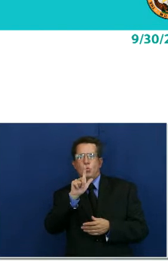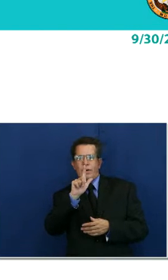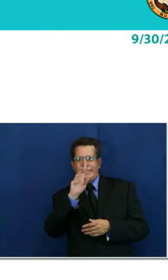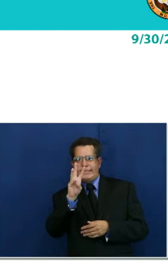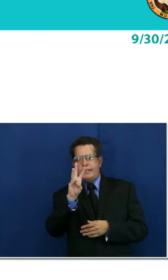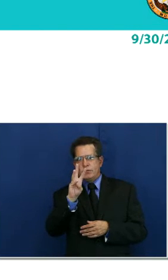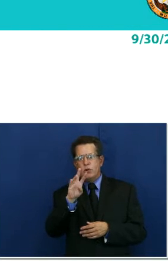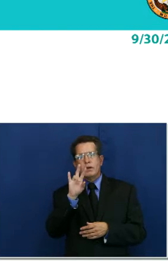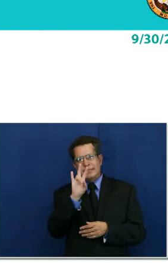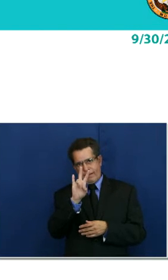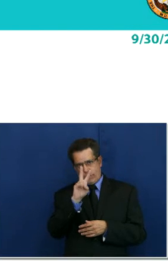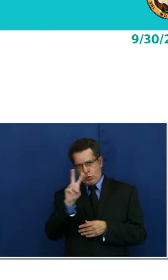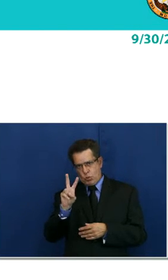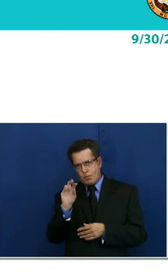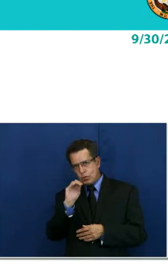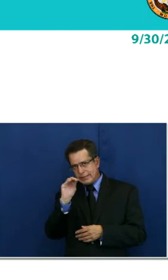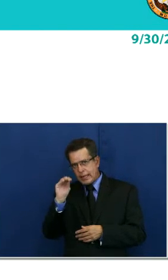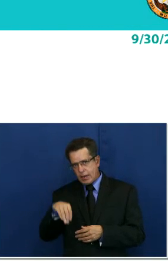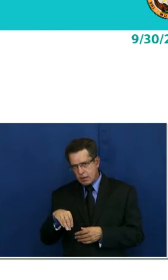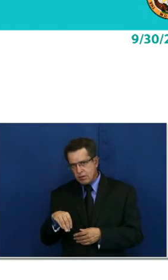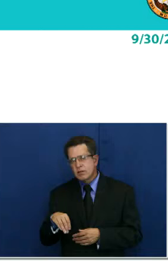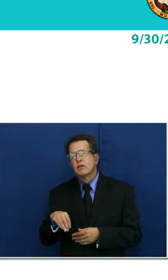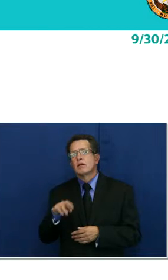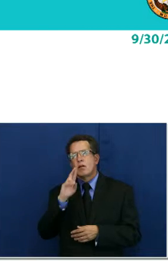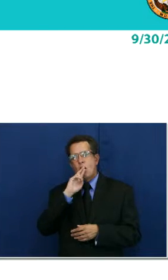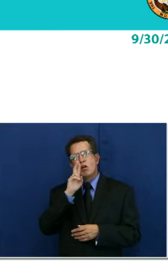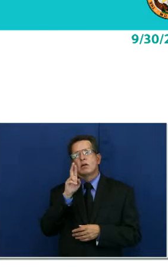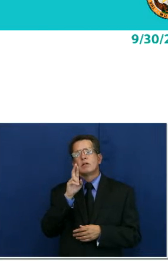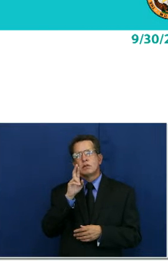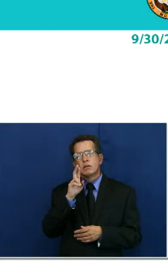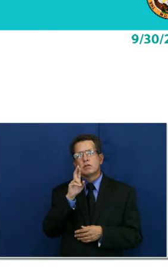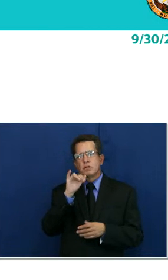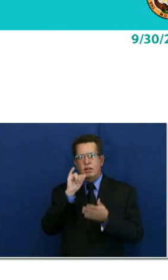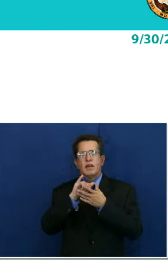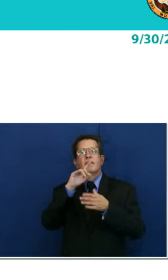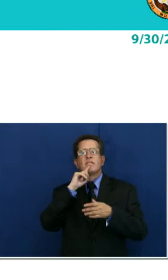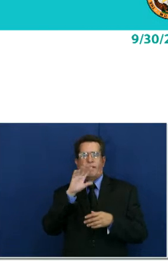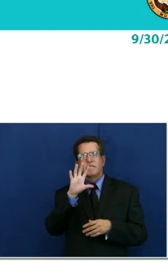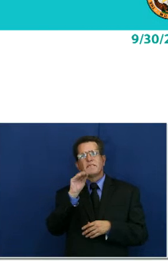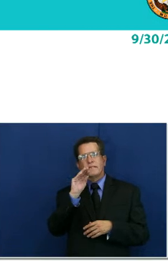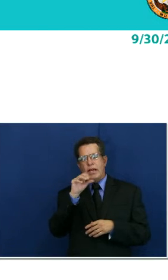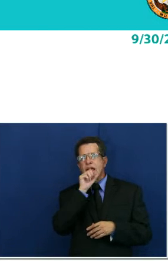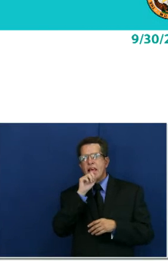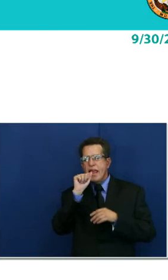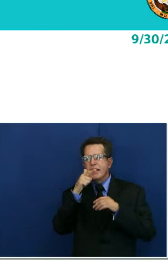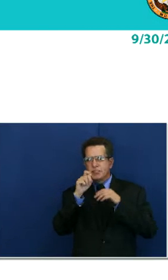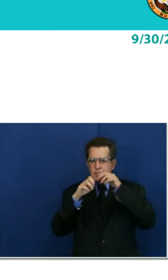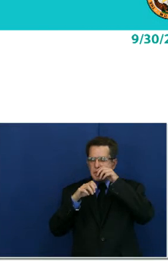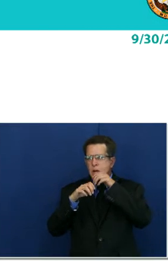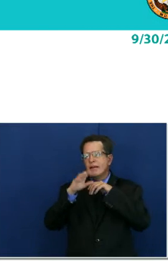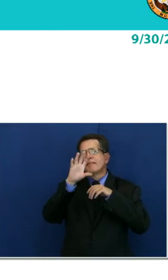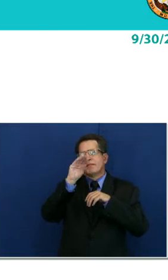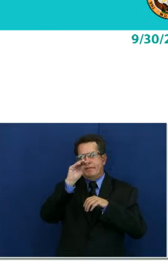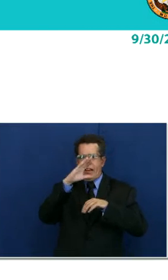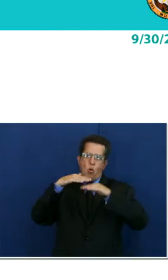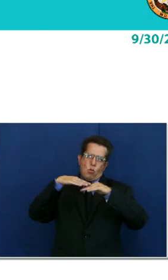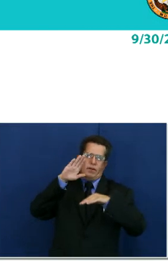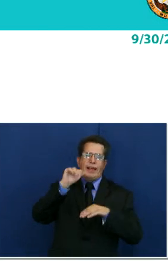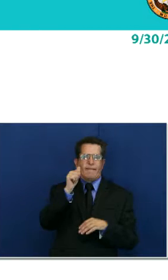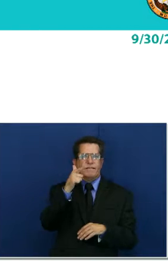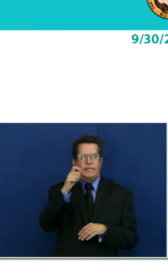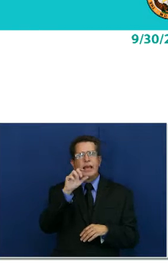2,526, or 72% of the cases, are among the 50 years of age and older age